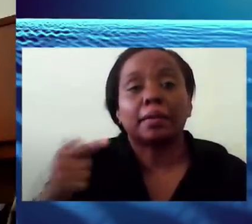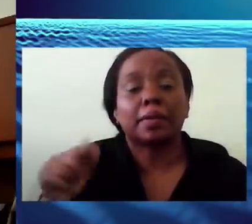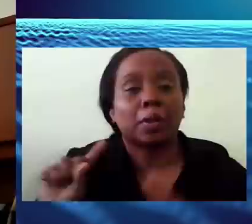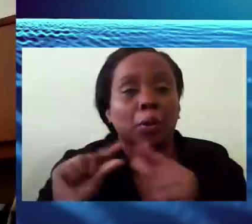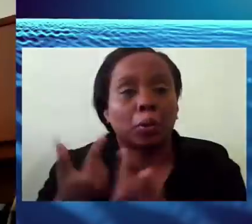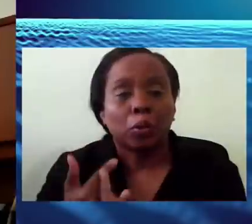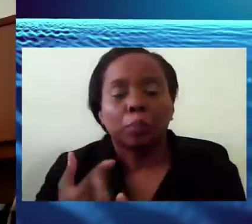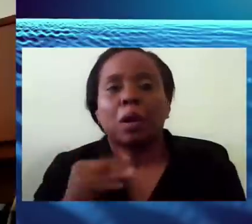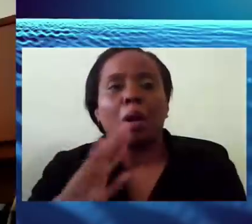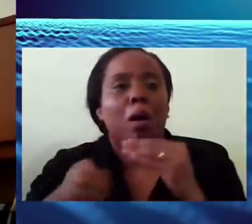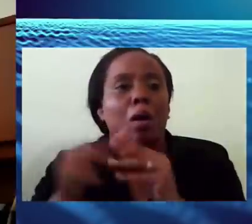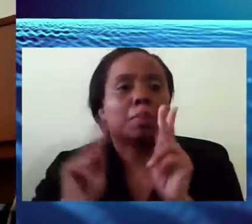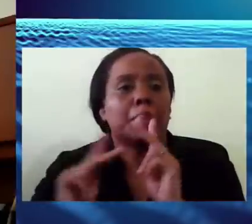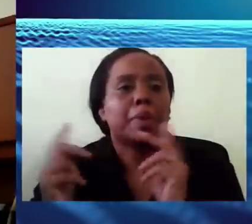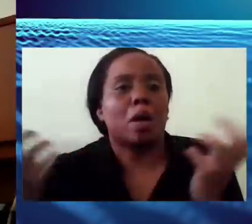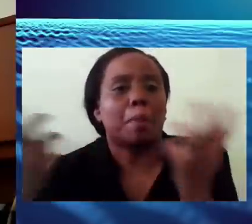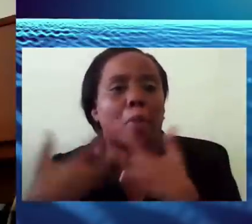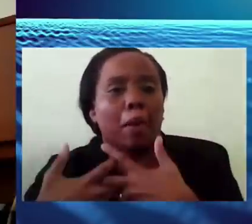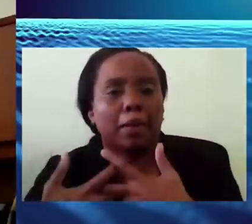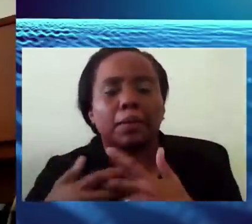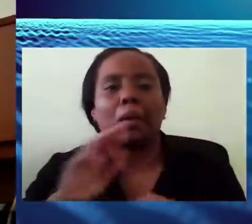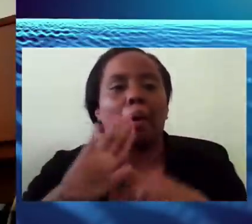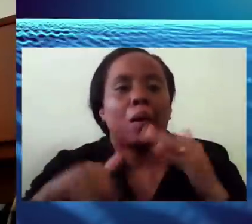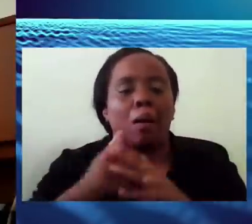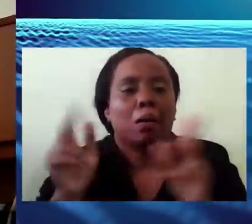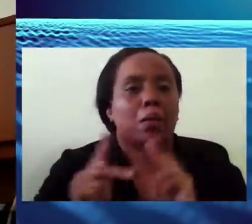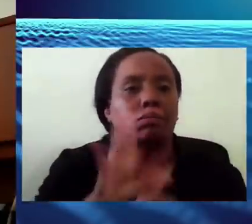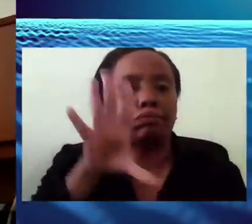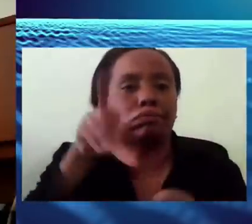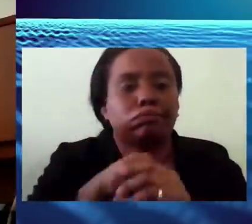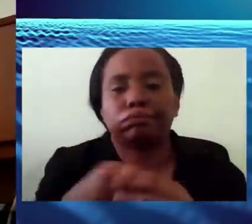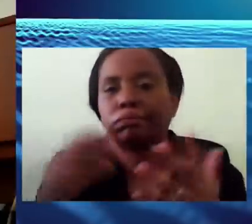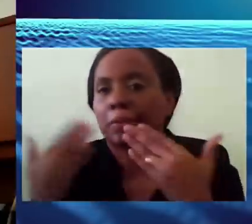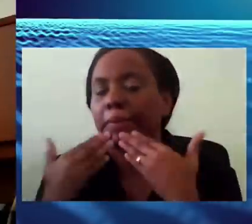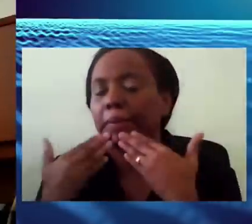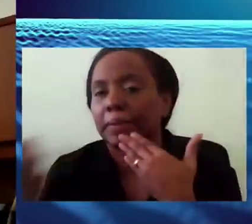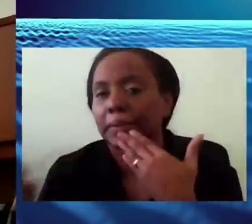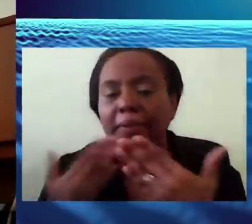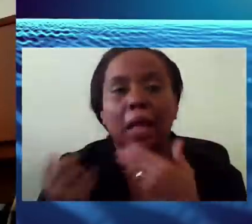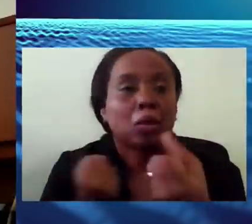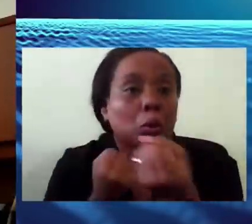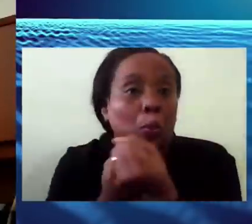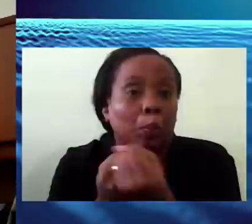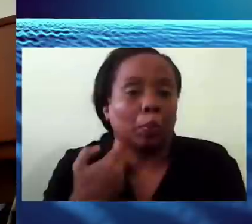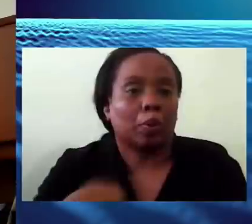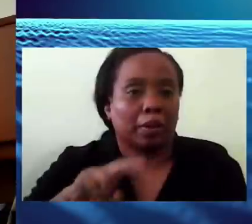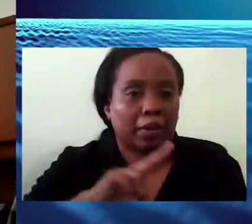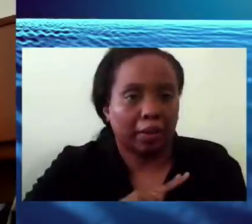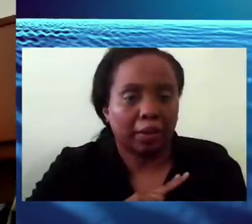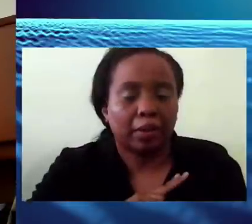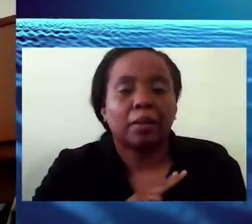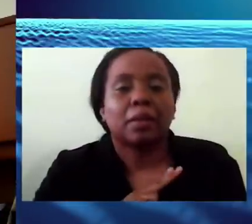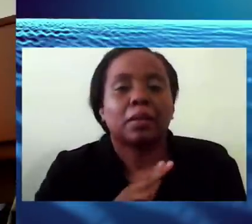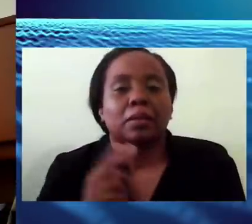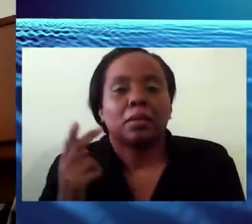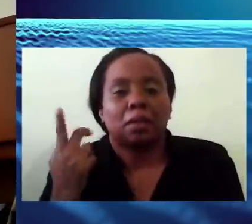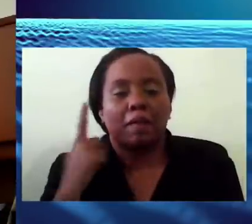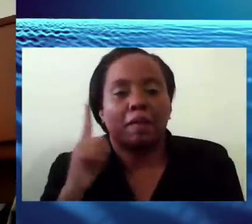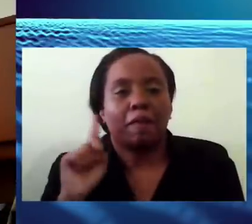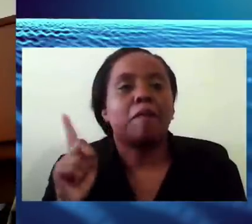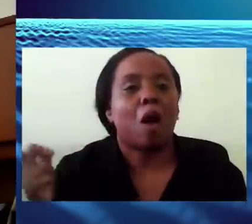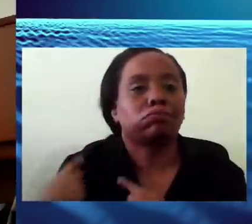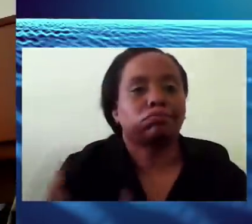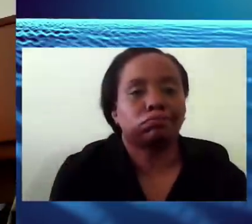of the Border Patrol agencies. We wish to thank you for supporting us in getting this far at this